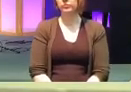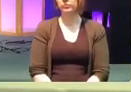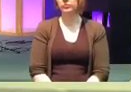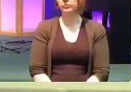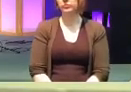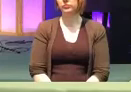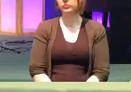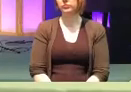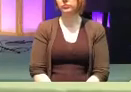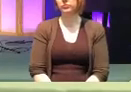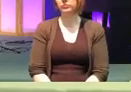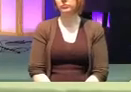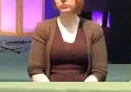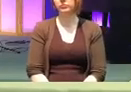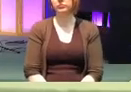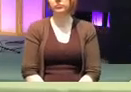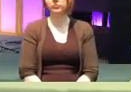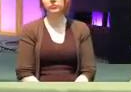So now, Lord God,